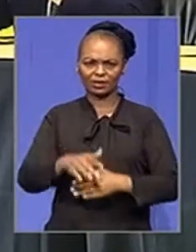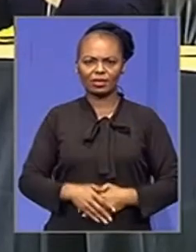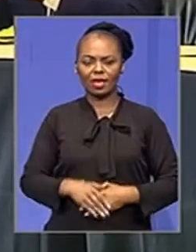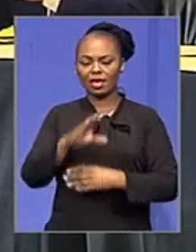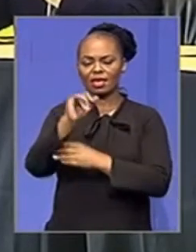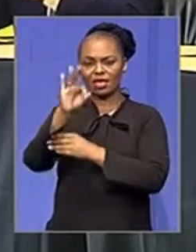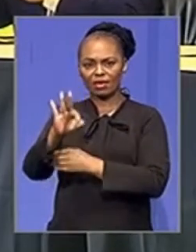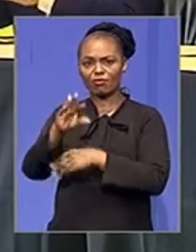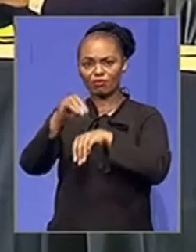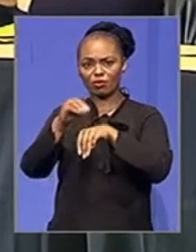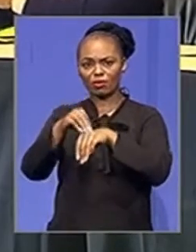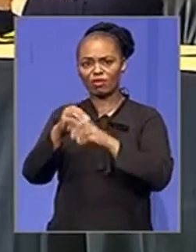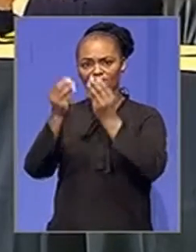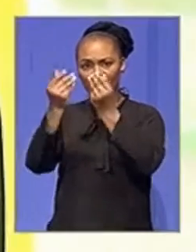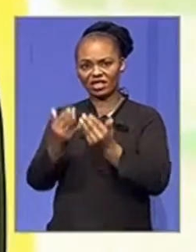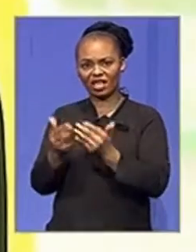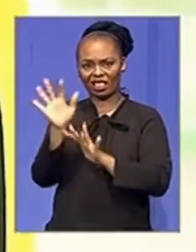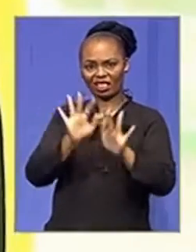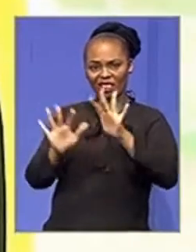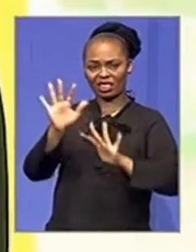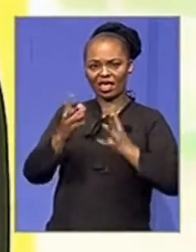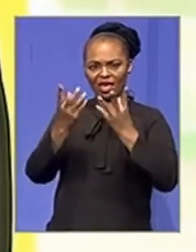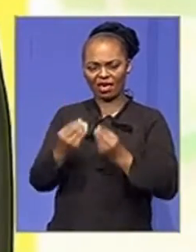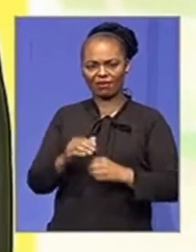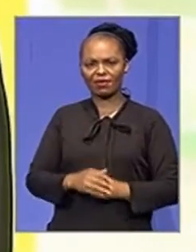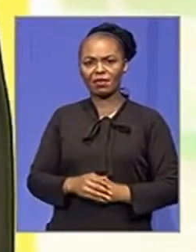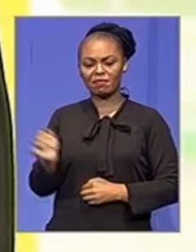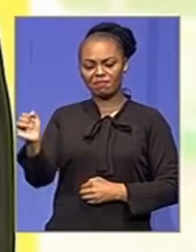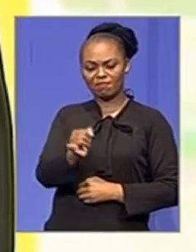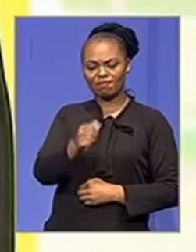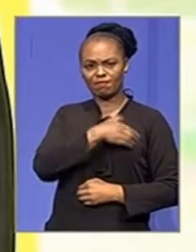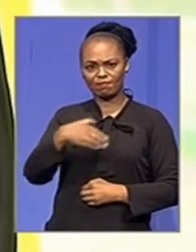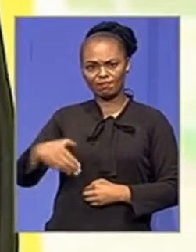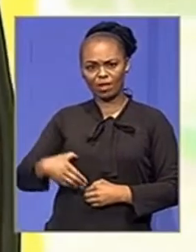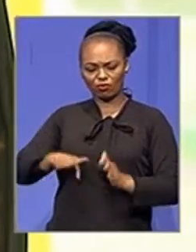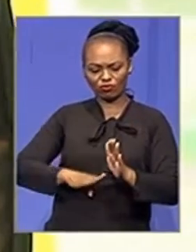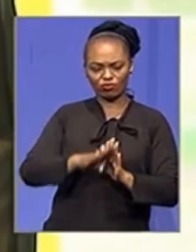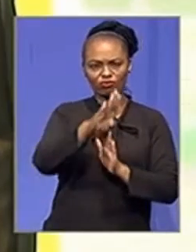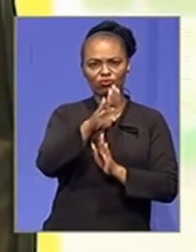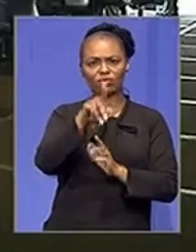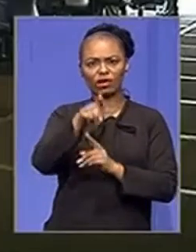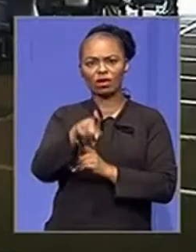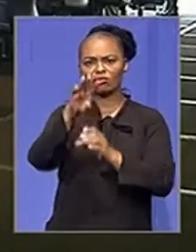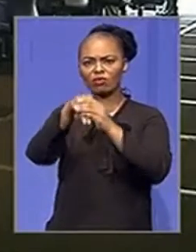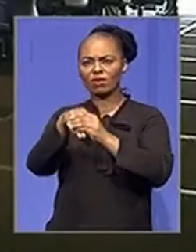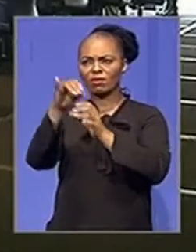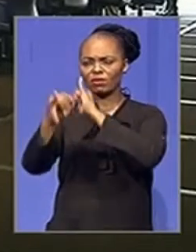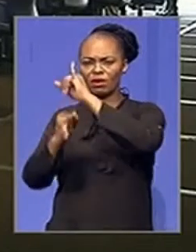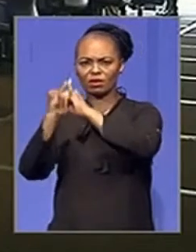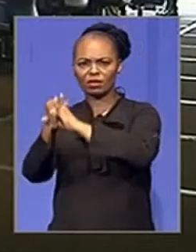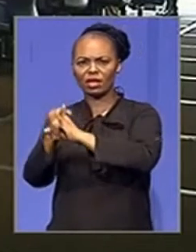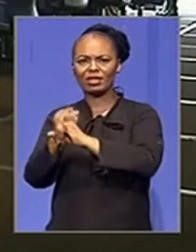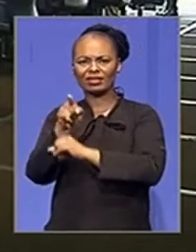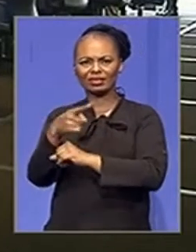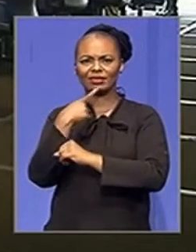lebellane le bothata bja matlotlo a wa fokolago go tšea karolo ga Motsepe kgobišanong ya lefase le katlego ya gagwe go bonala e le tšona di mo